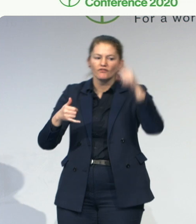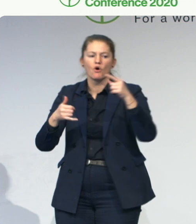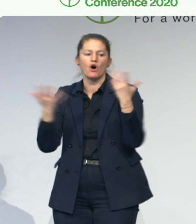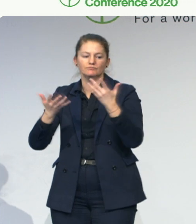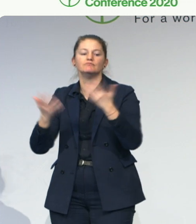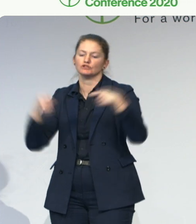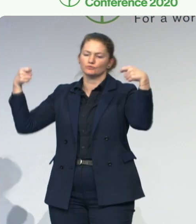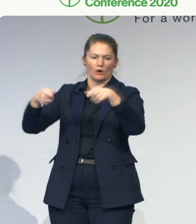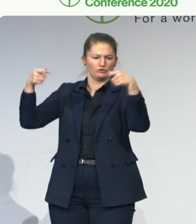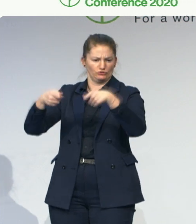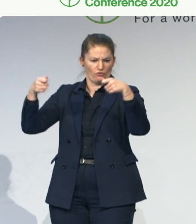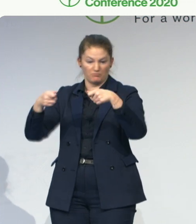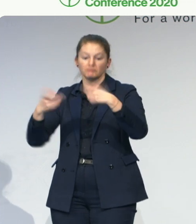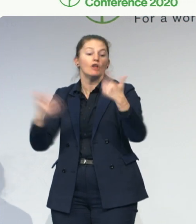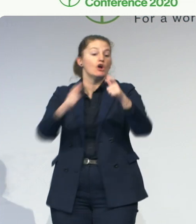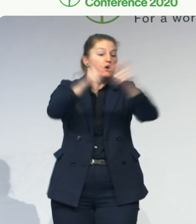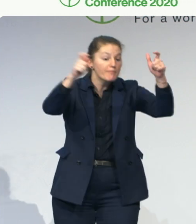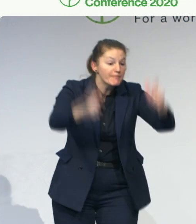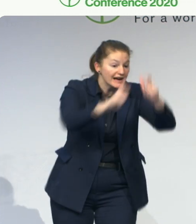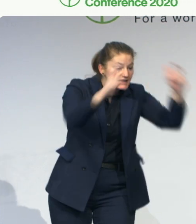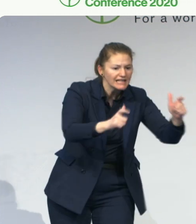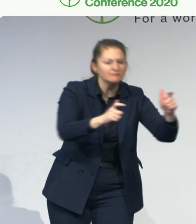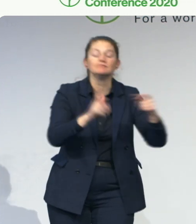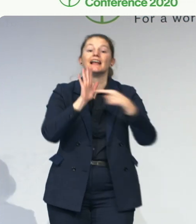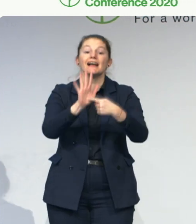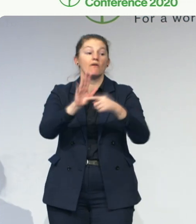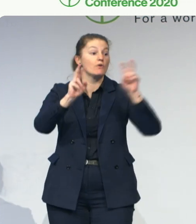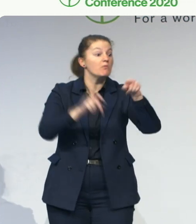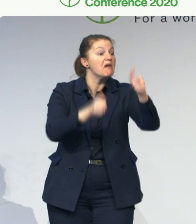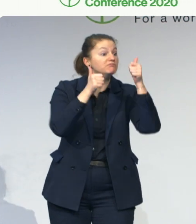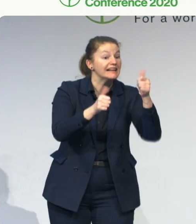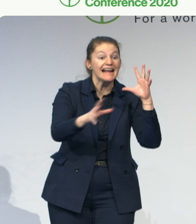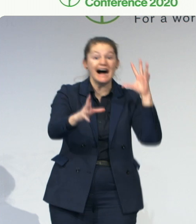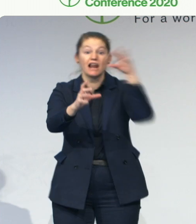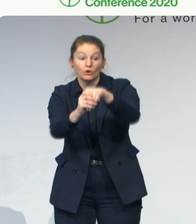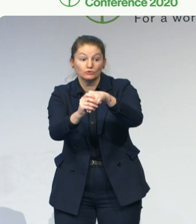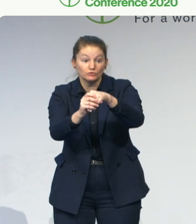entrepreneurship in the promotion of inclusive employment.